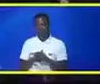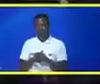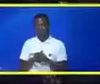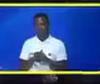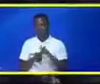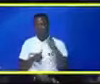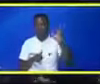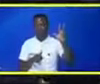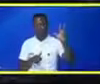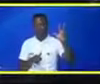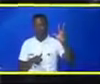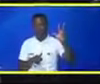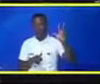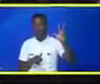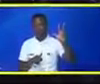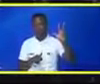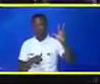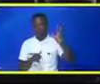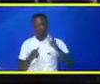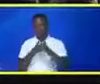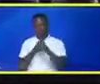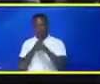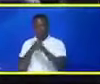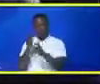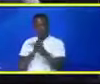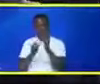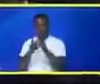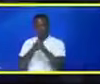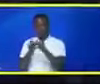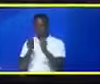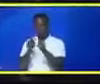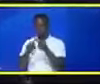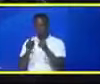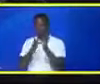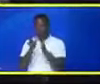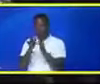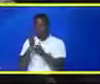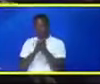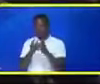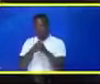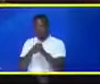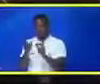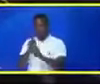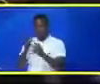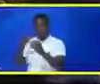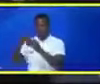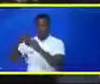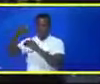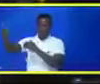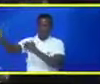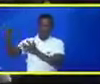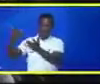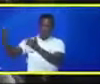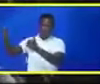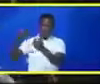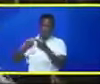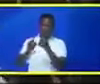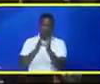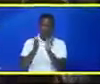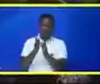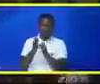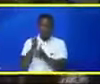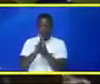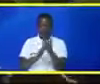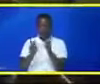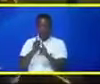Three, someone is running to Jesus. Someone is rushing from the back. You have given things